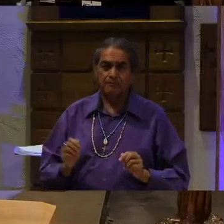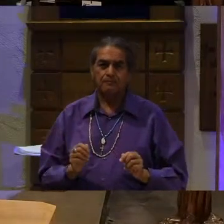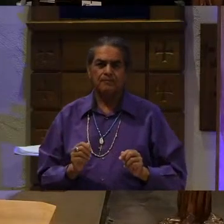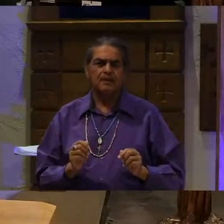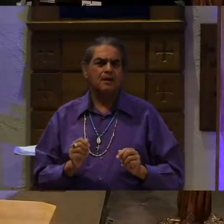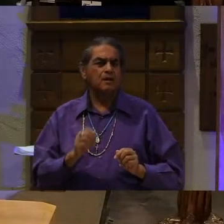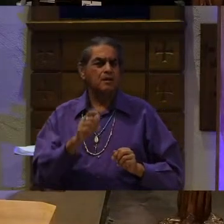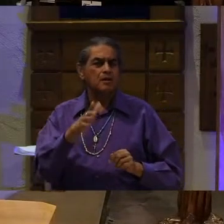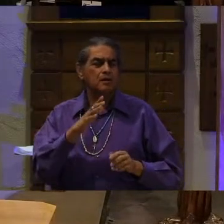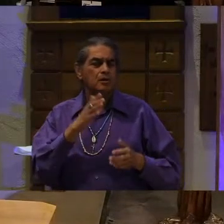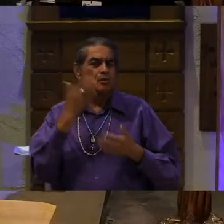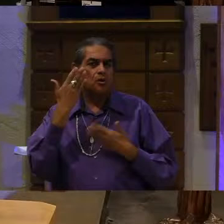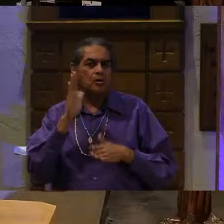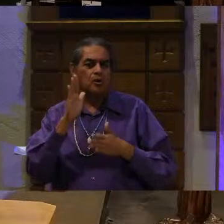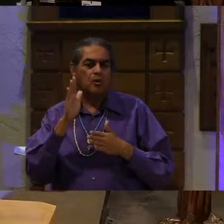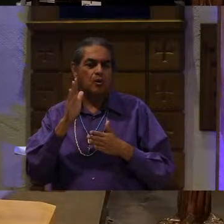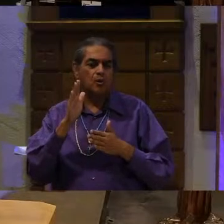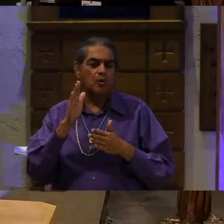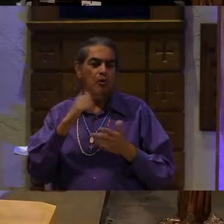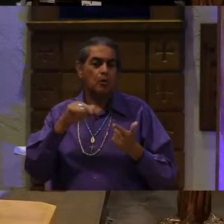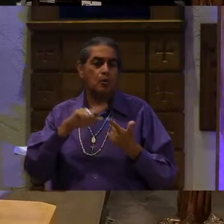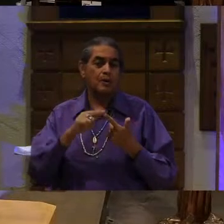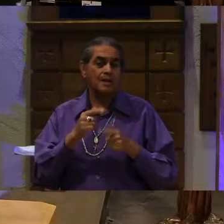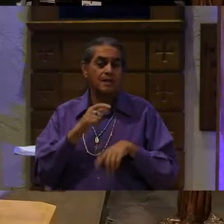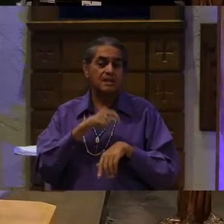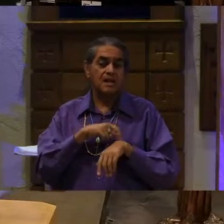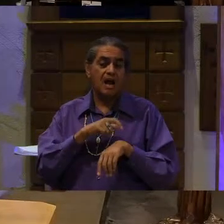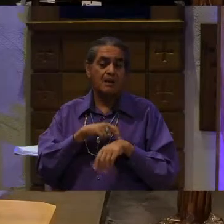You do not know when the time will come.